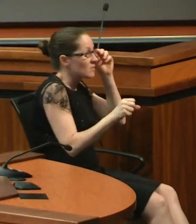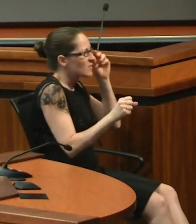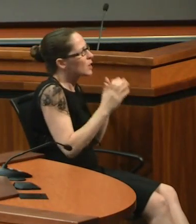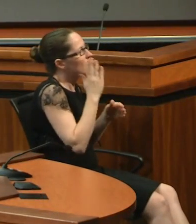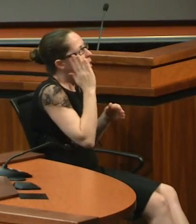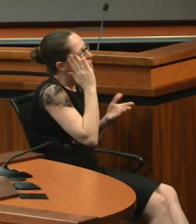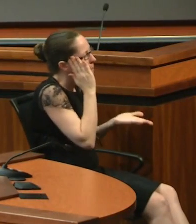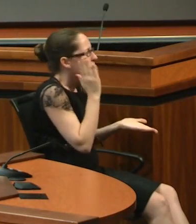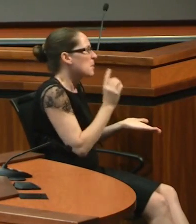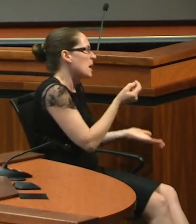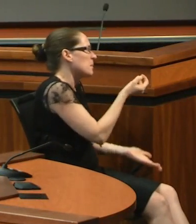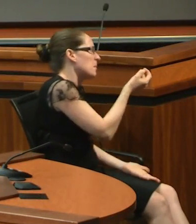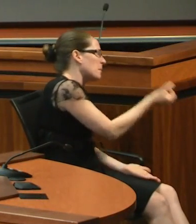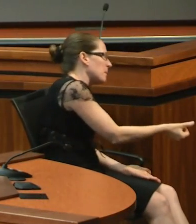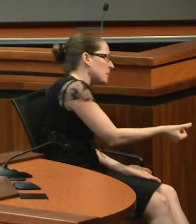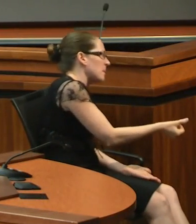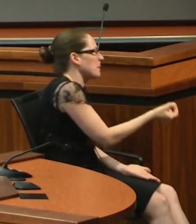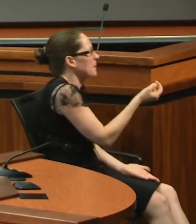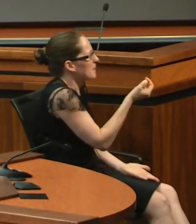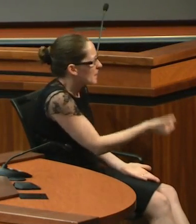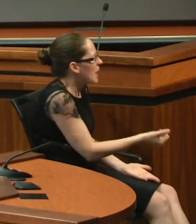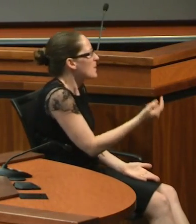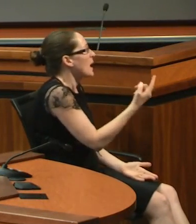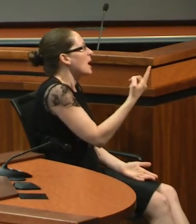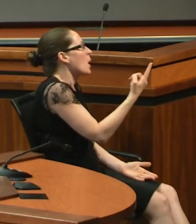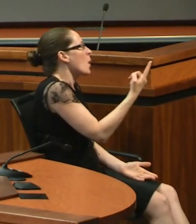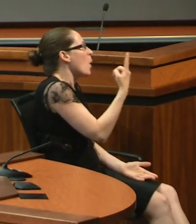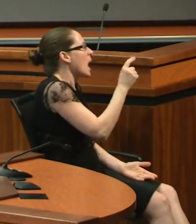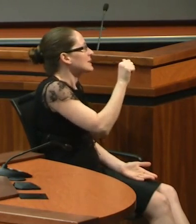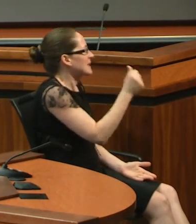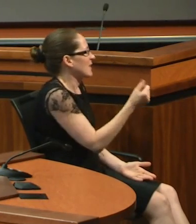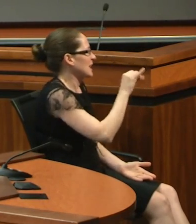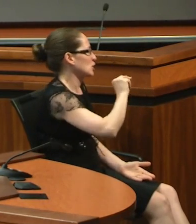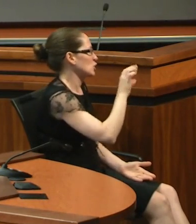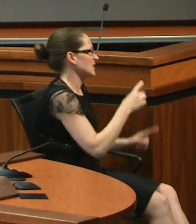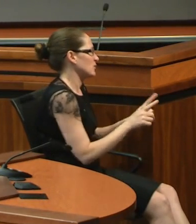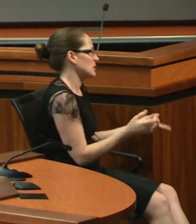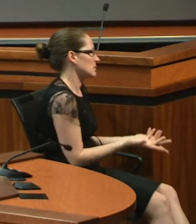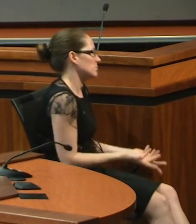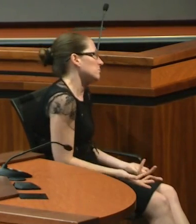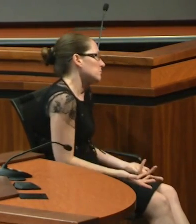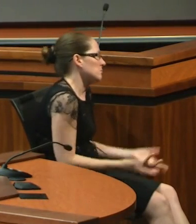saturate the ground to the point that you get runoff, so it wouldn't have made an appreciable difference. Thanks. Yep.